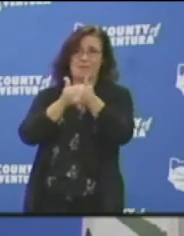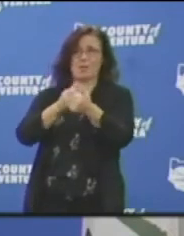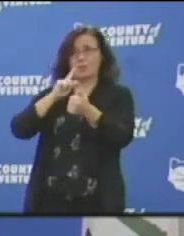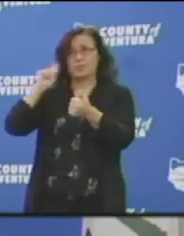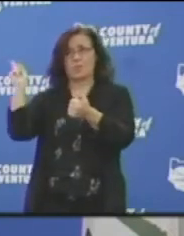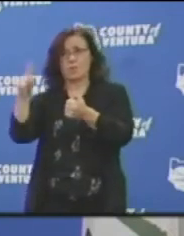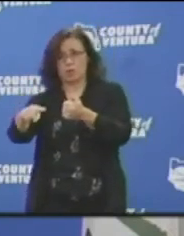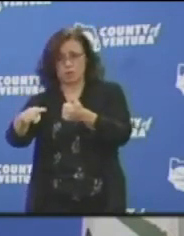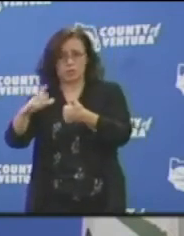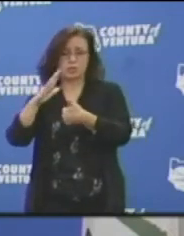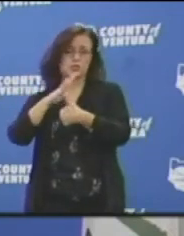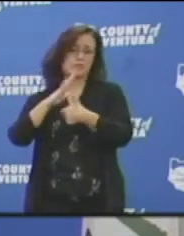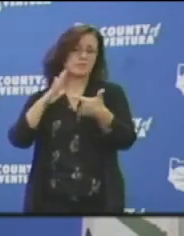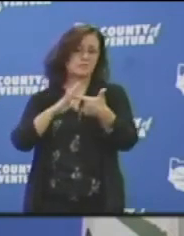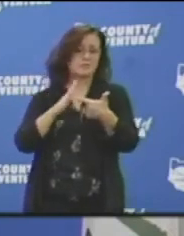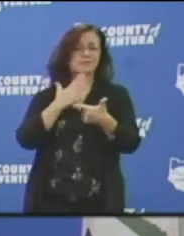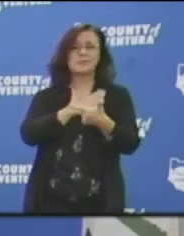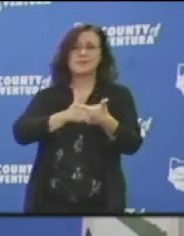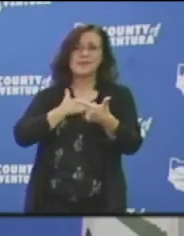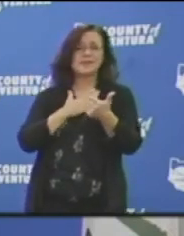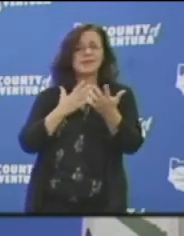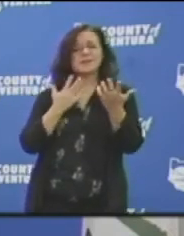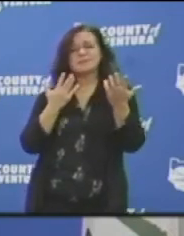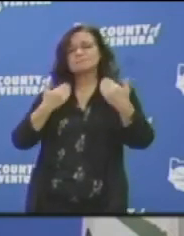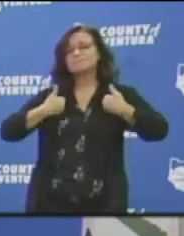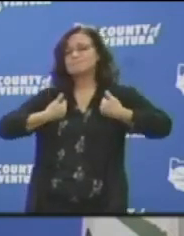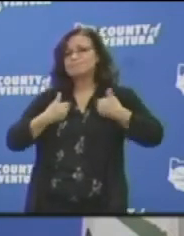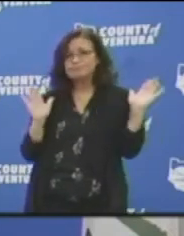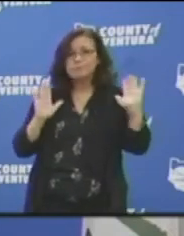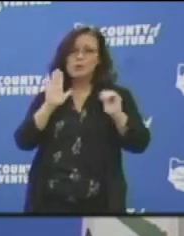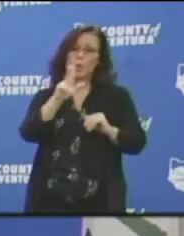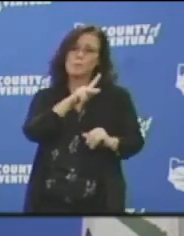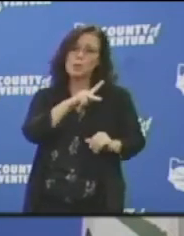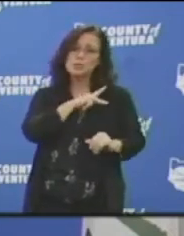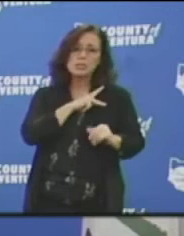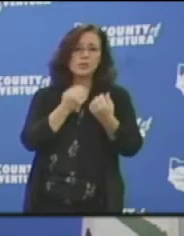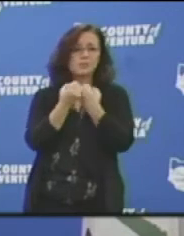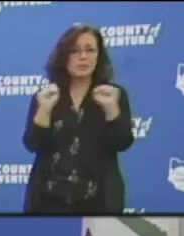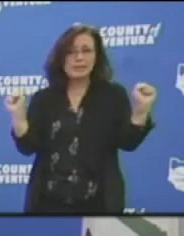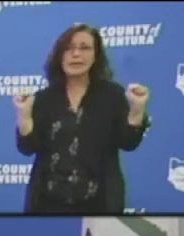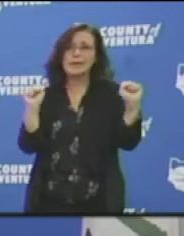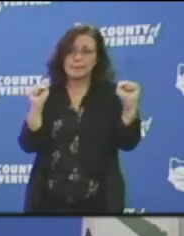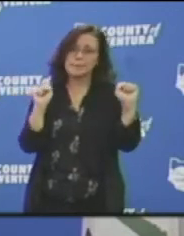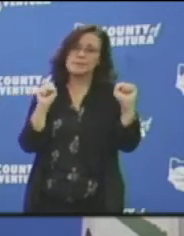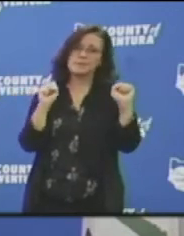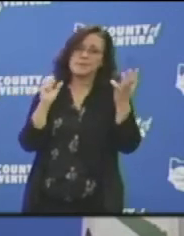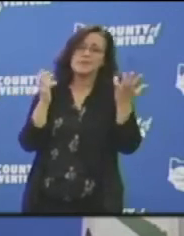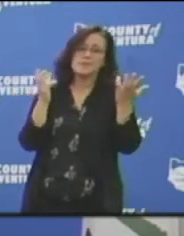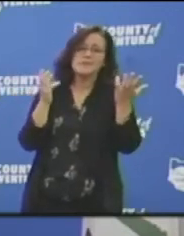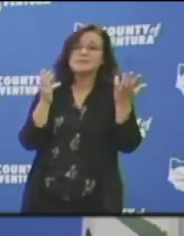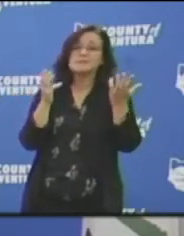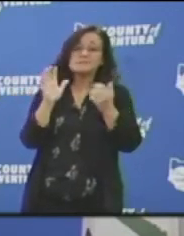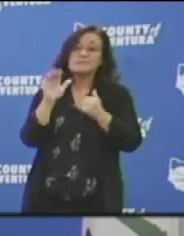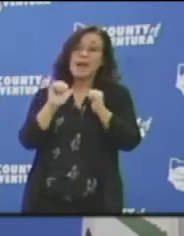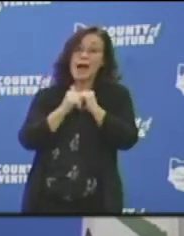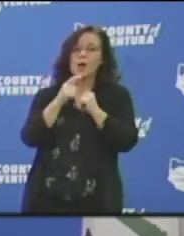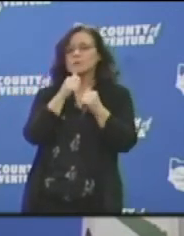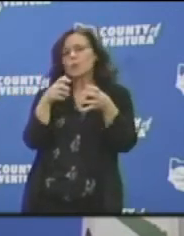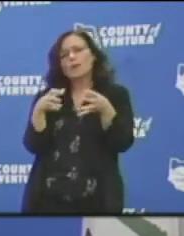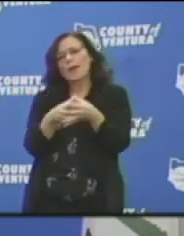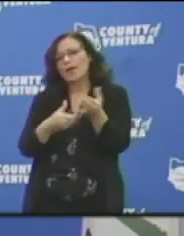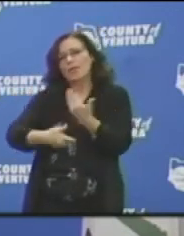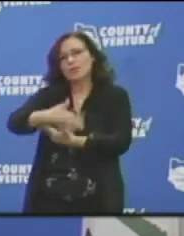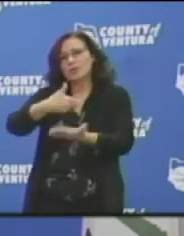Please make small sacrifices by not gathering so that you don't have to make the ultimate